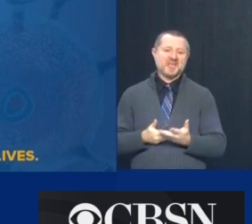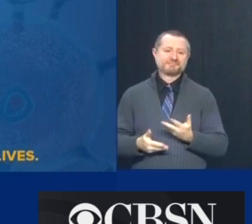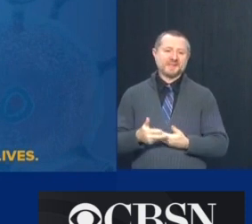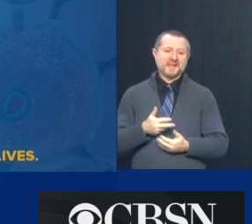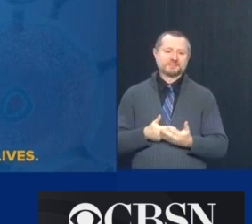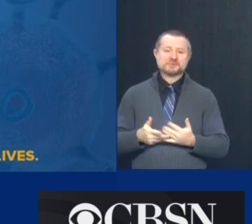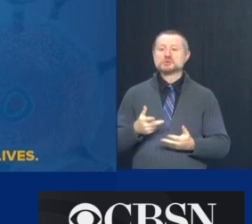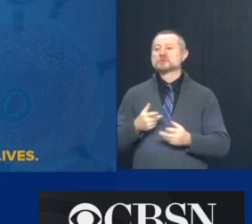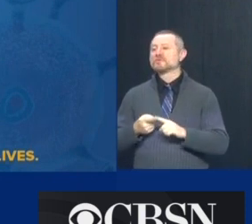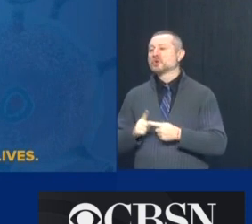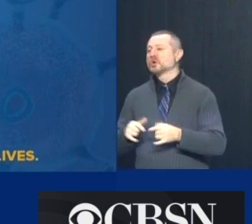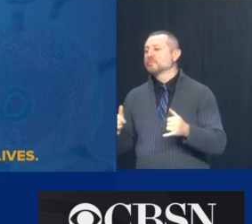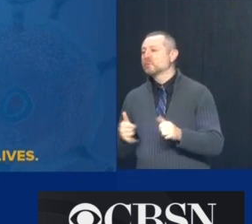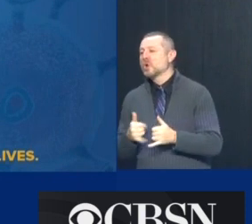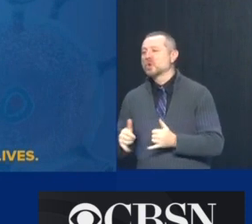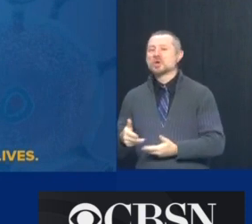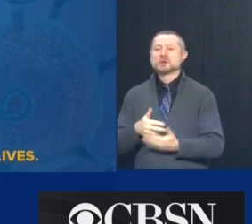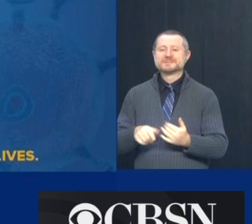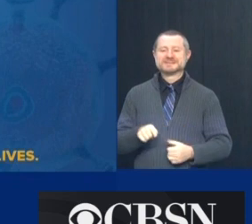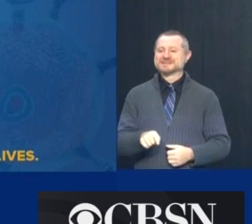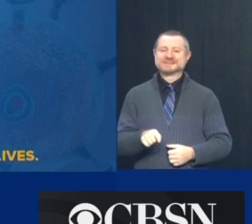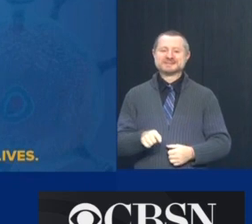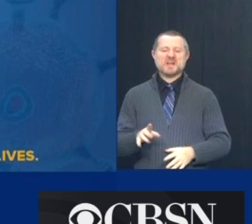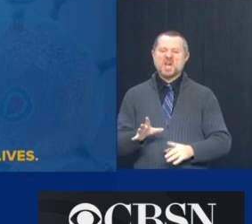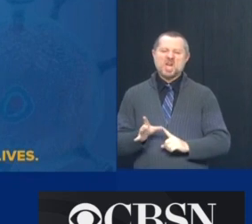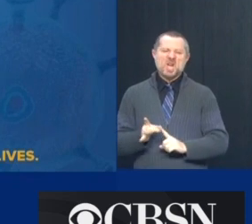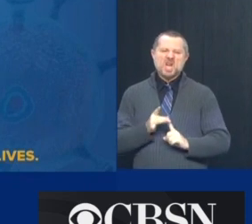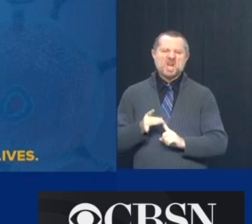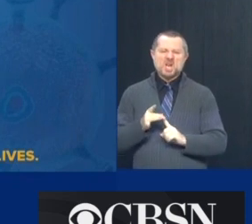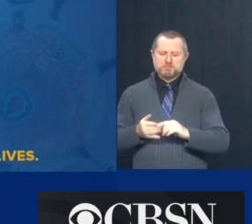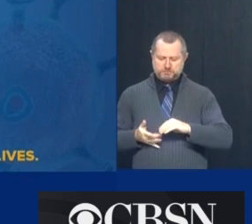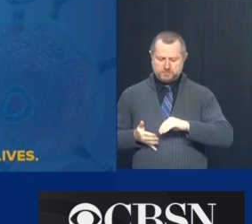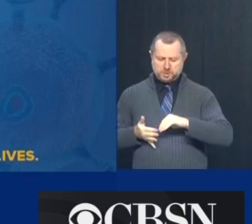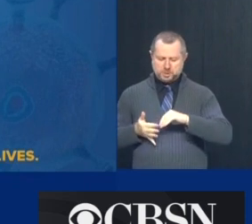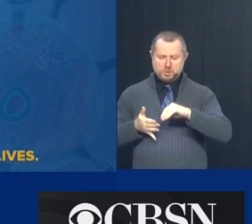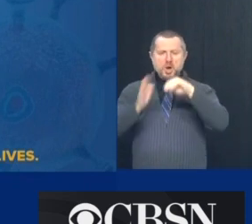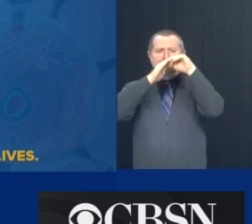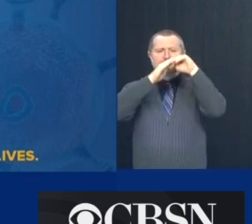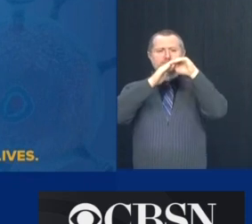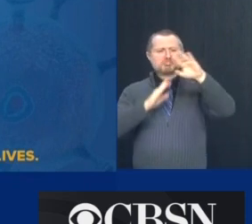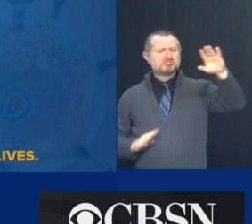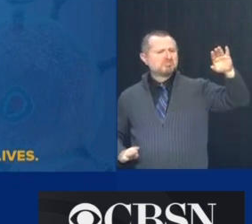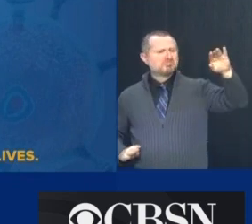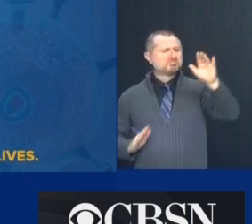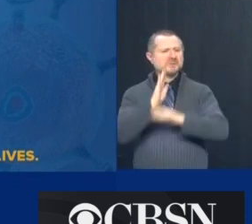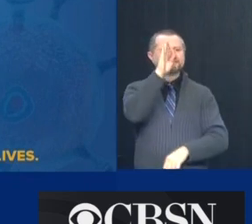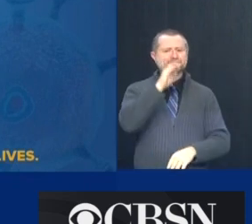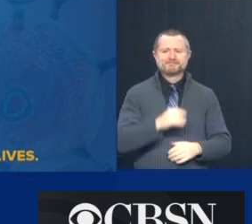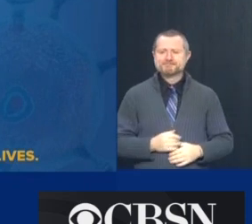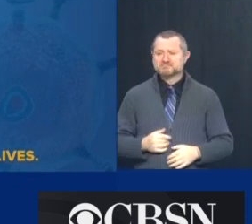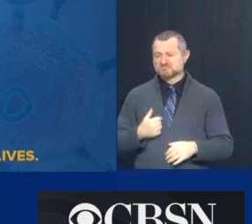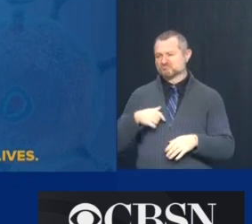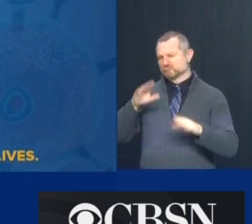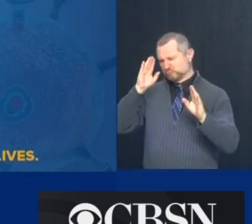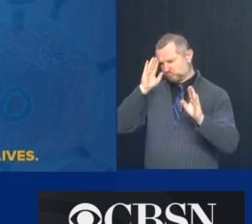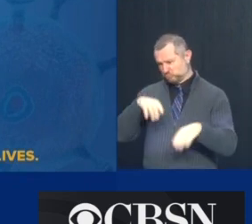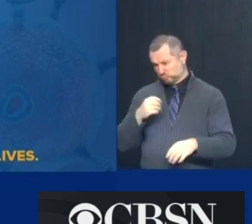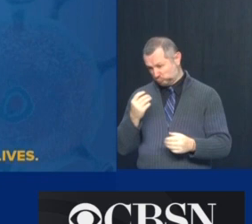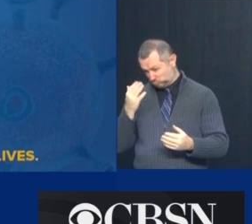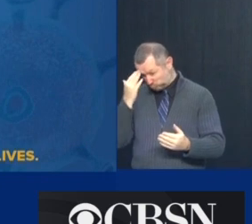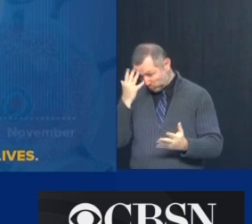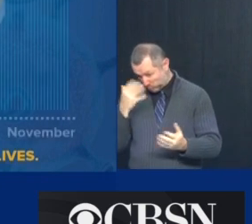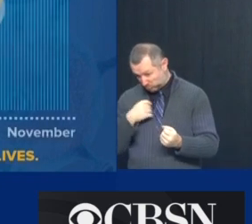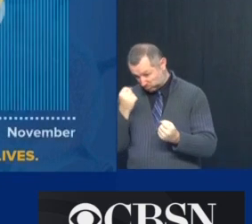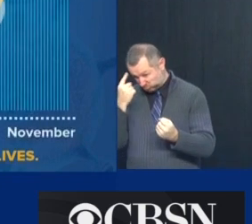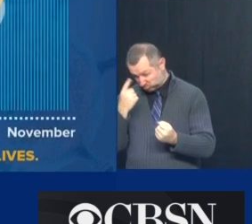exploded as places where the virus is spreading. So we understand the cause, we understand the effect,